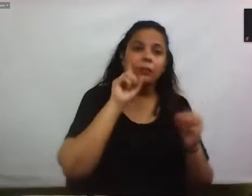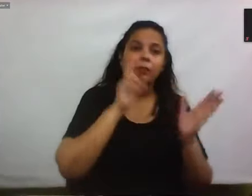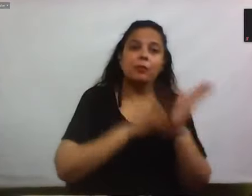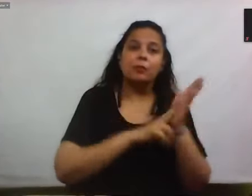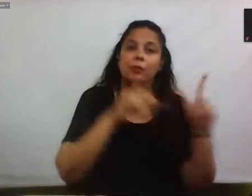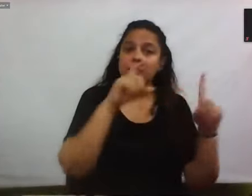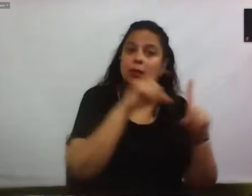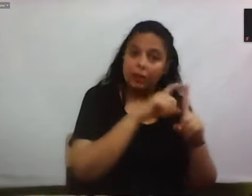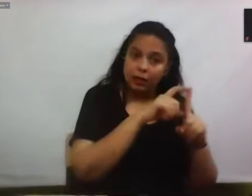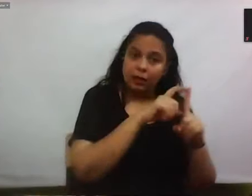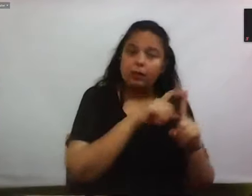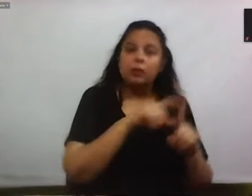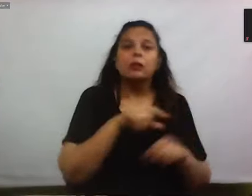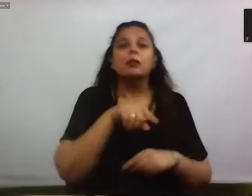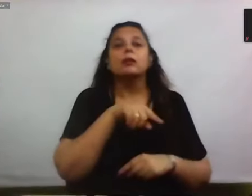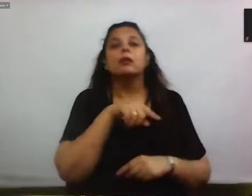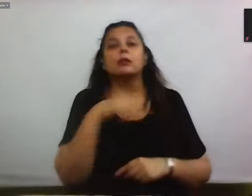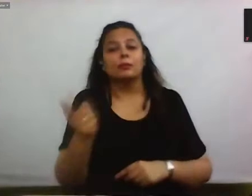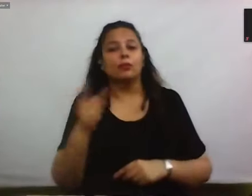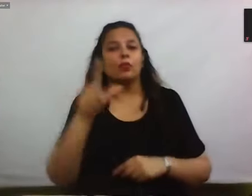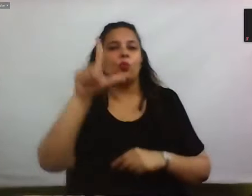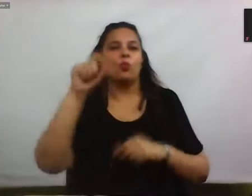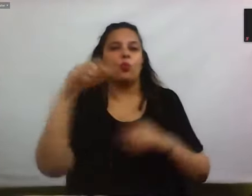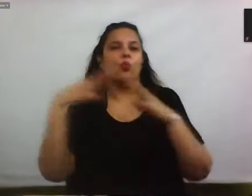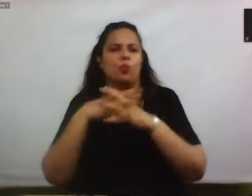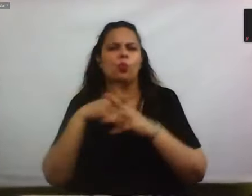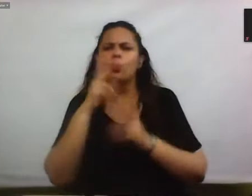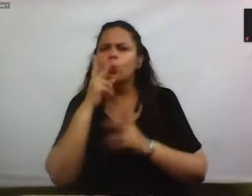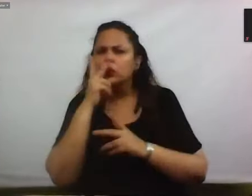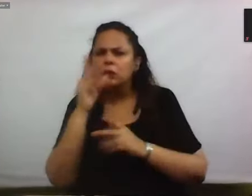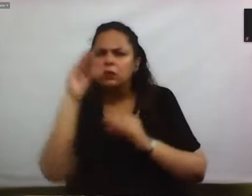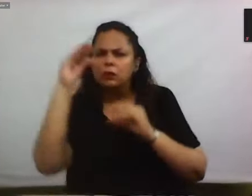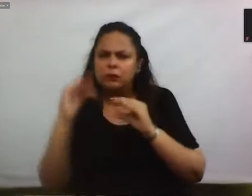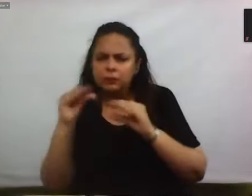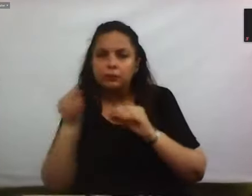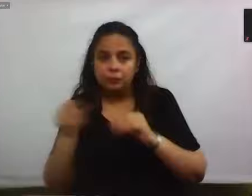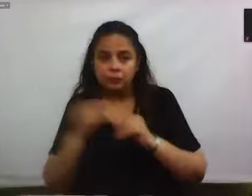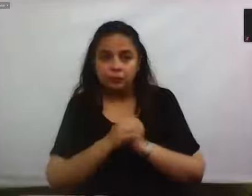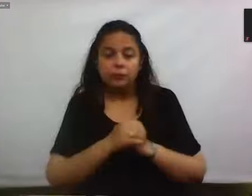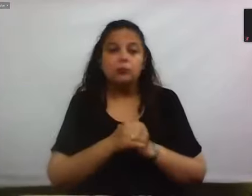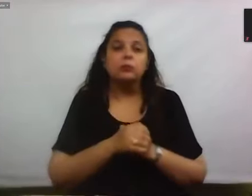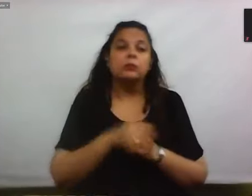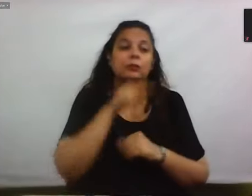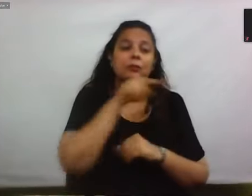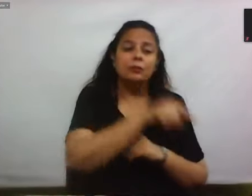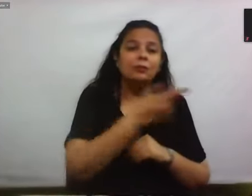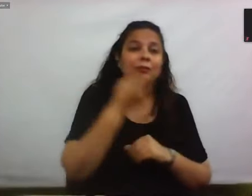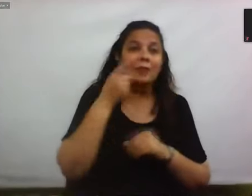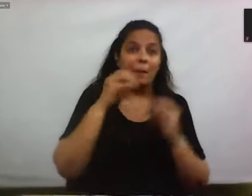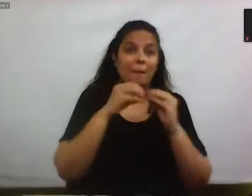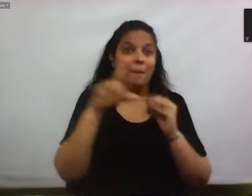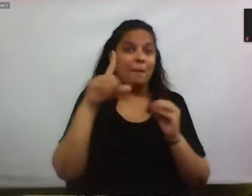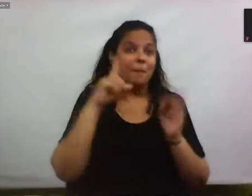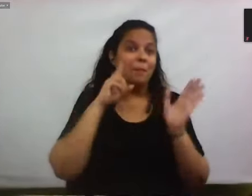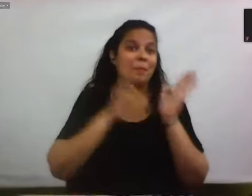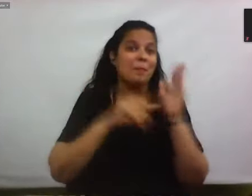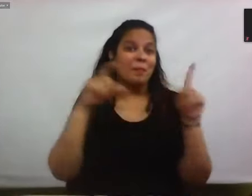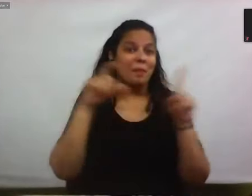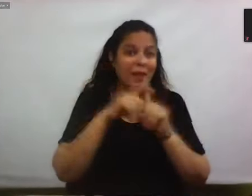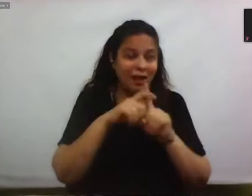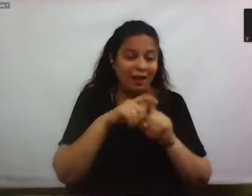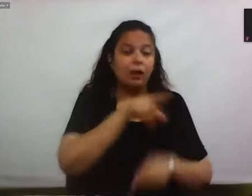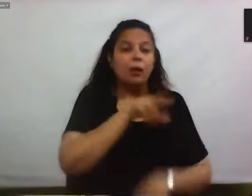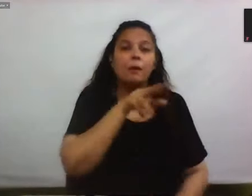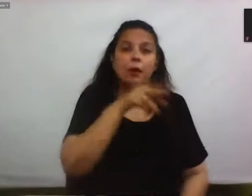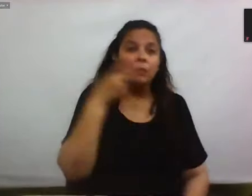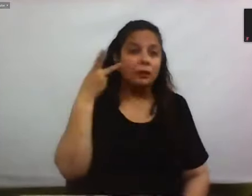where a person has any one of the following conditions after best correction. Matlab surgery ya kuch bhi corrections karne ke baad,